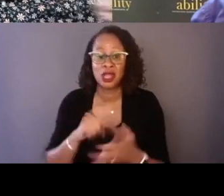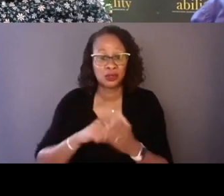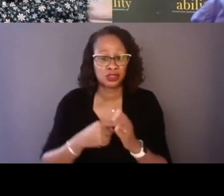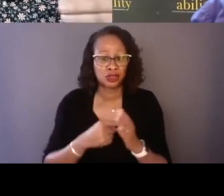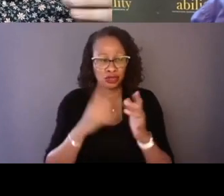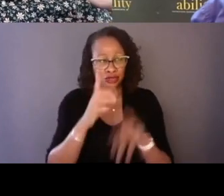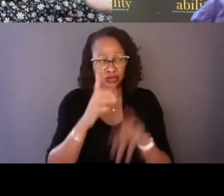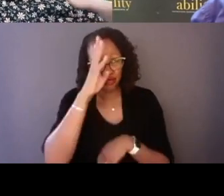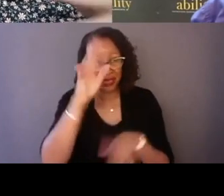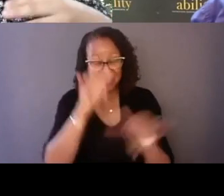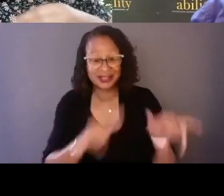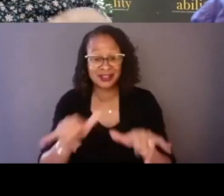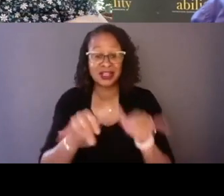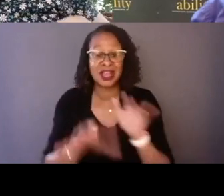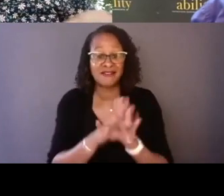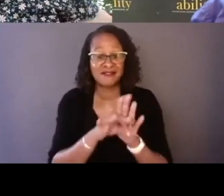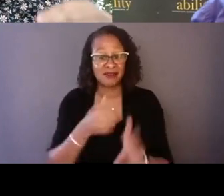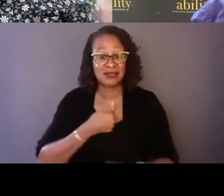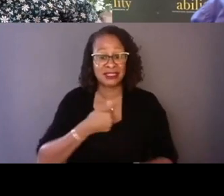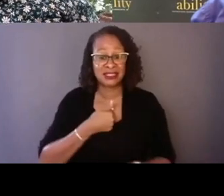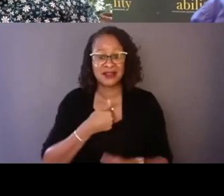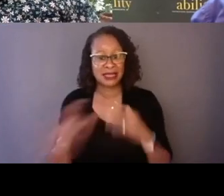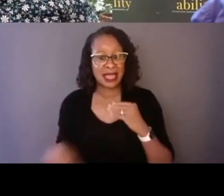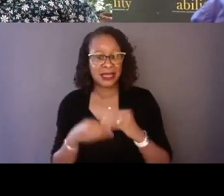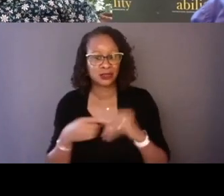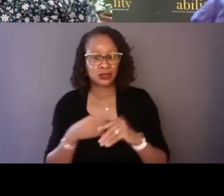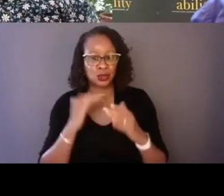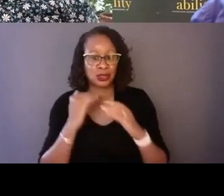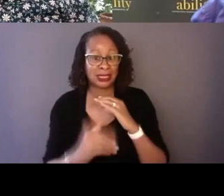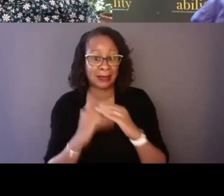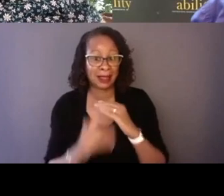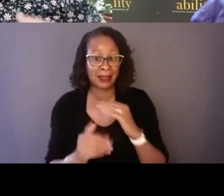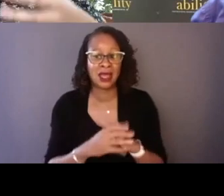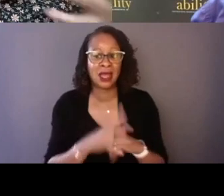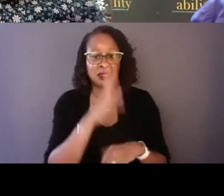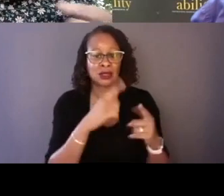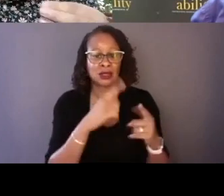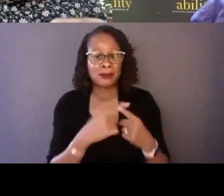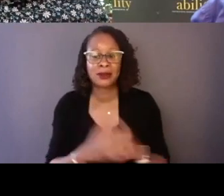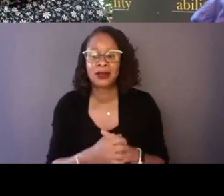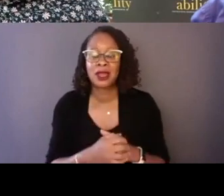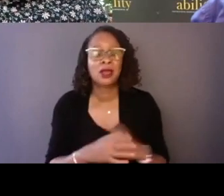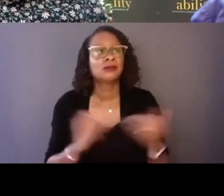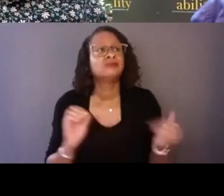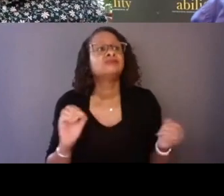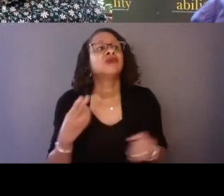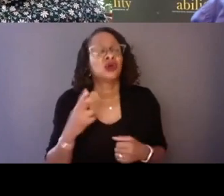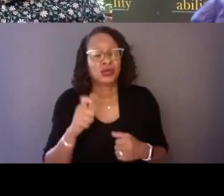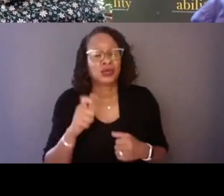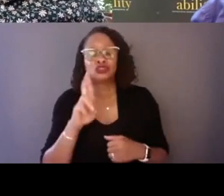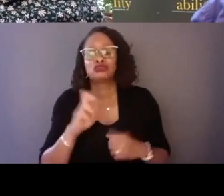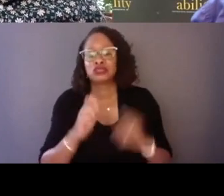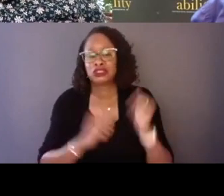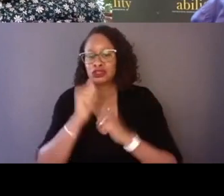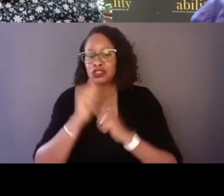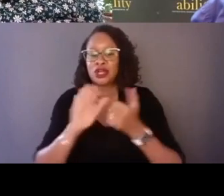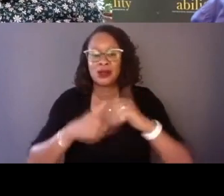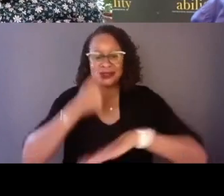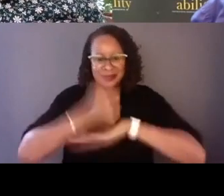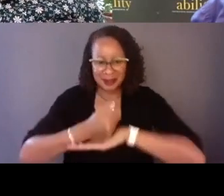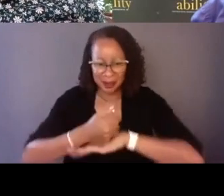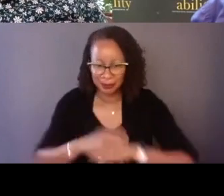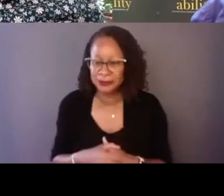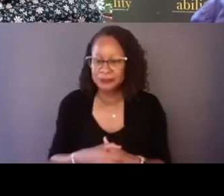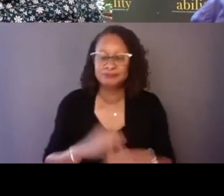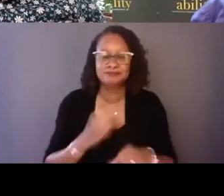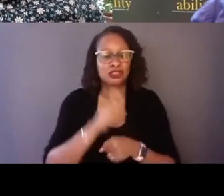find myself often floated onto emails with my colleagues of talking about, oh, we need to restructure the way that we're framing this to